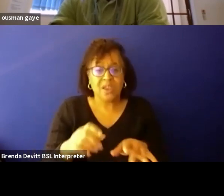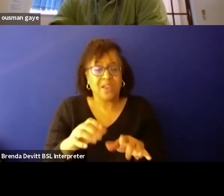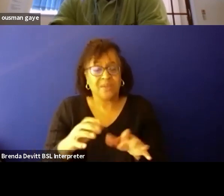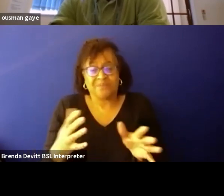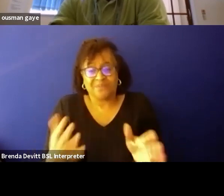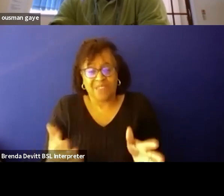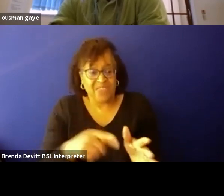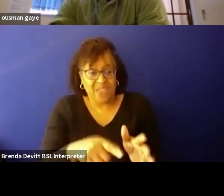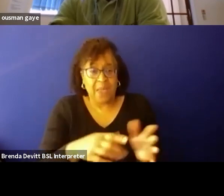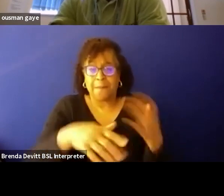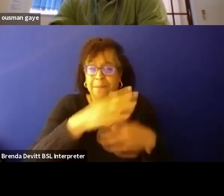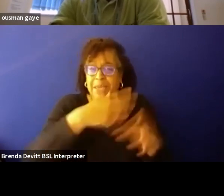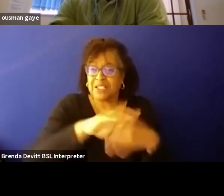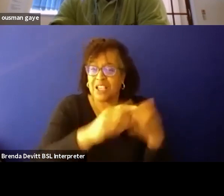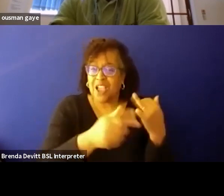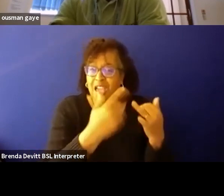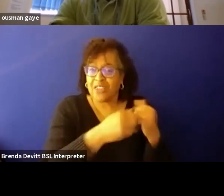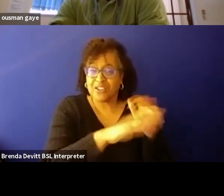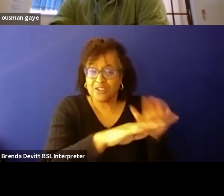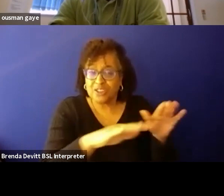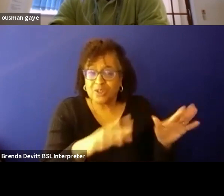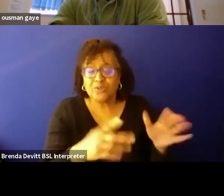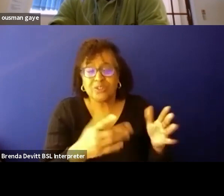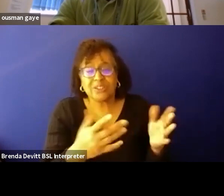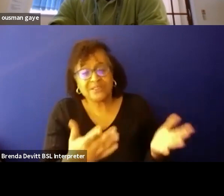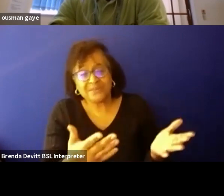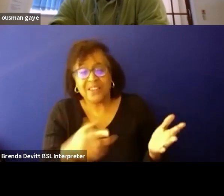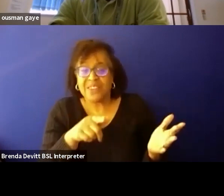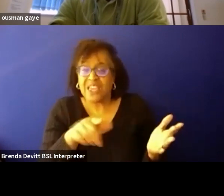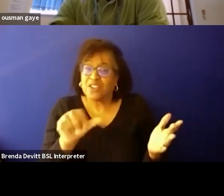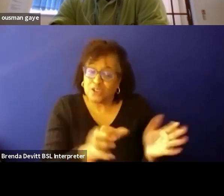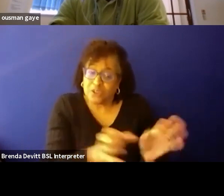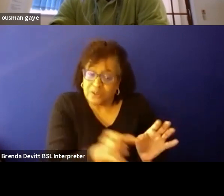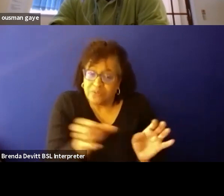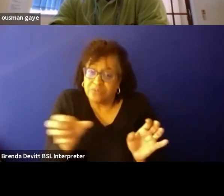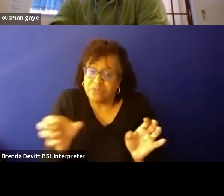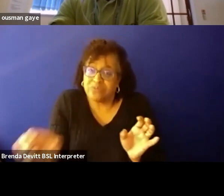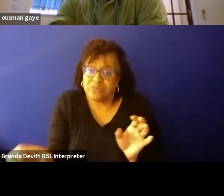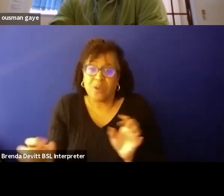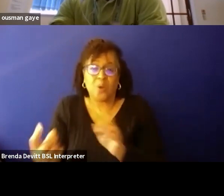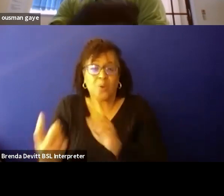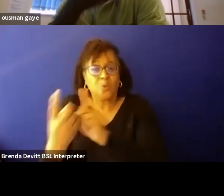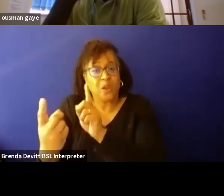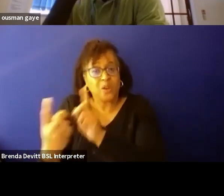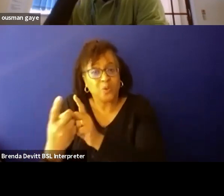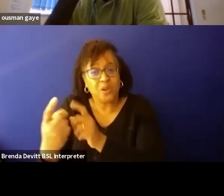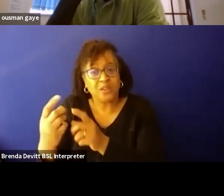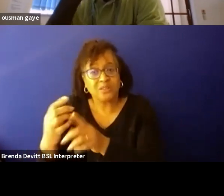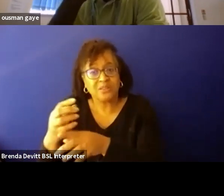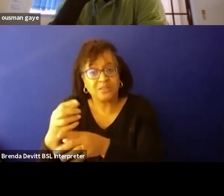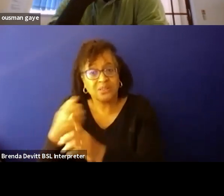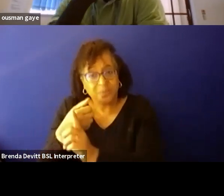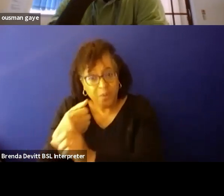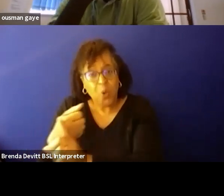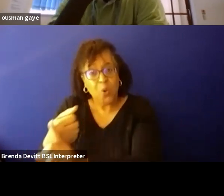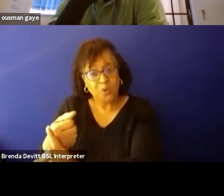other children, they're supposed to be able to have one-to-one support to assist with these